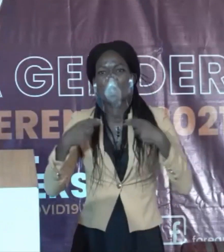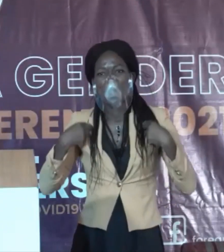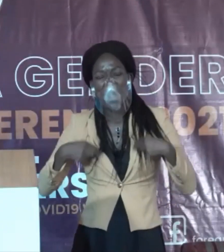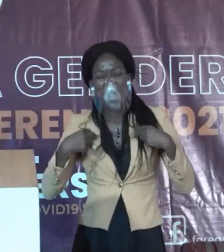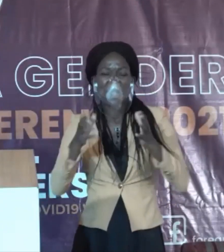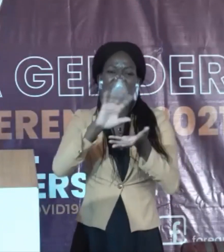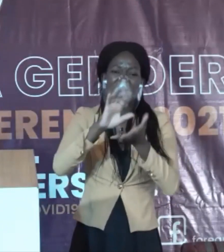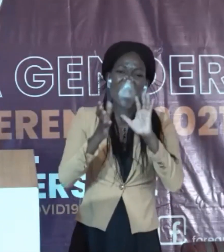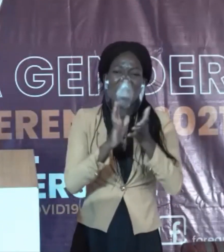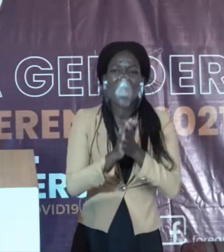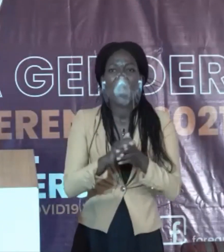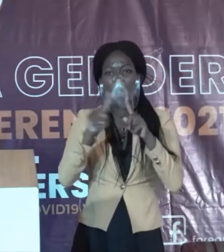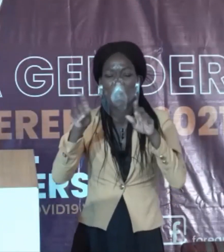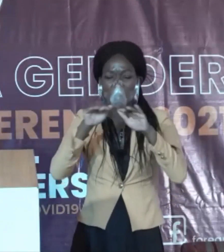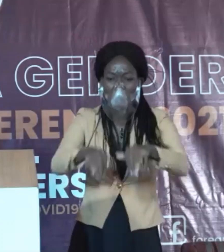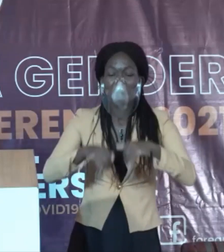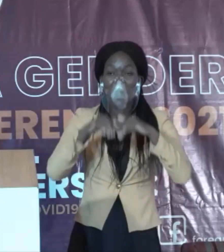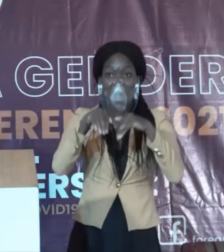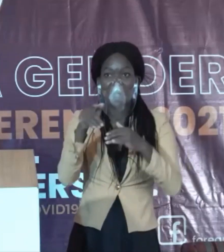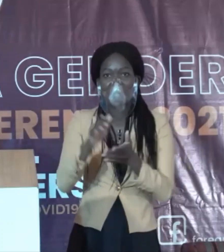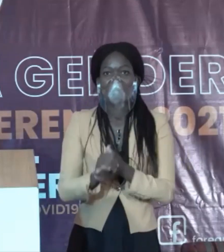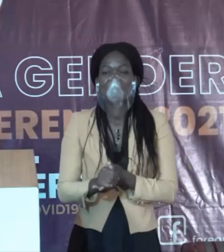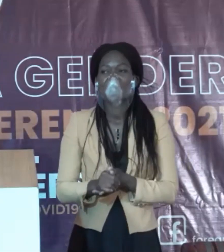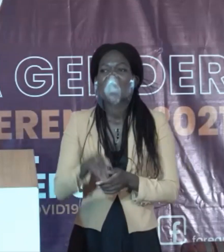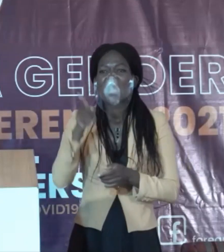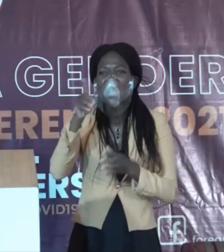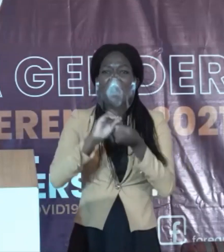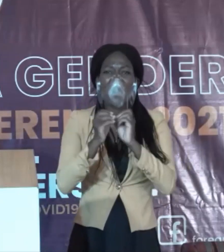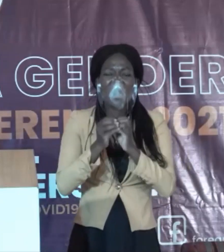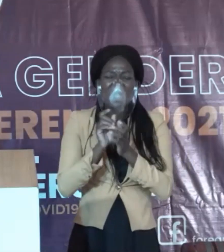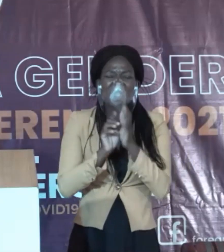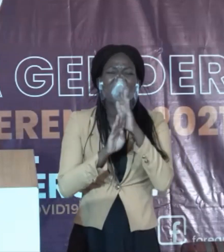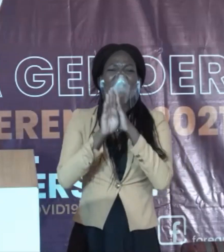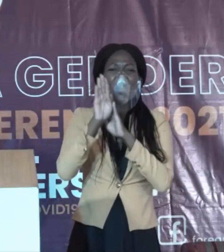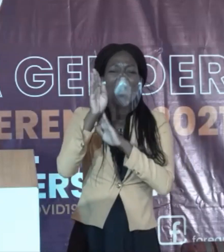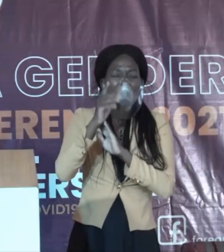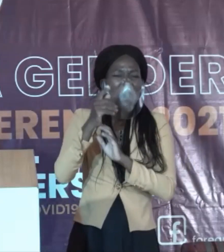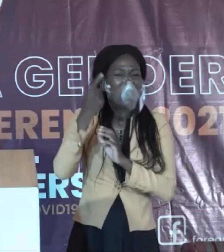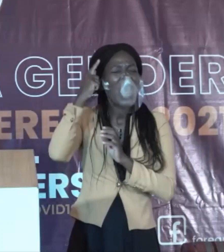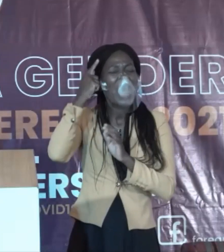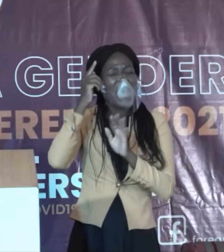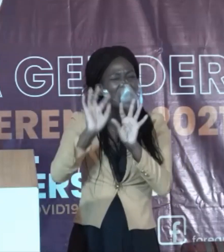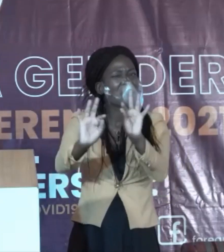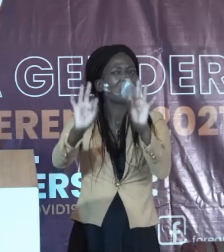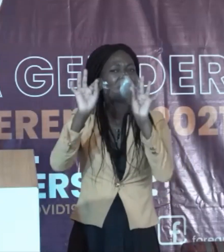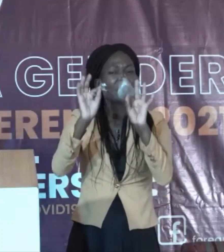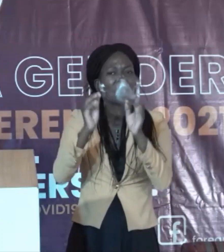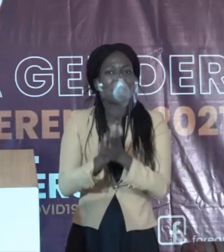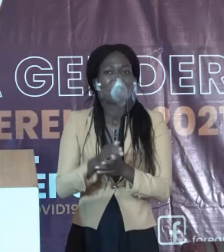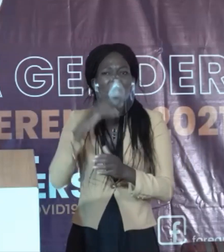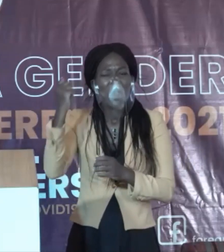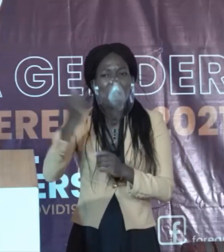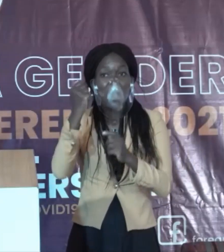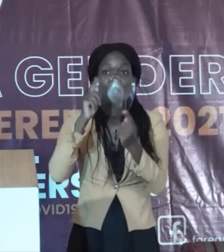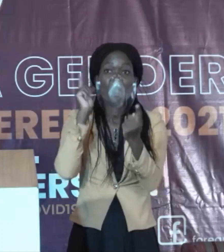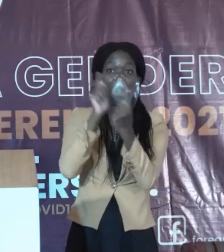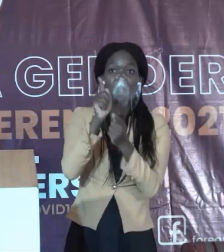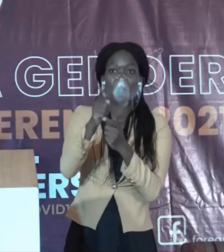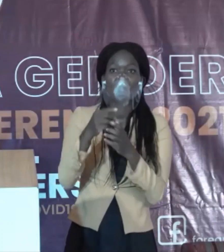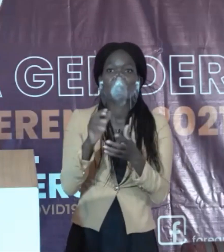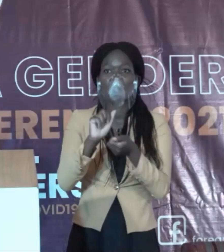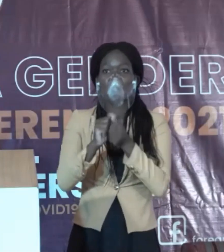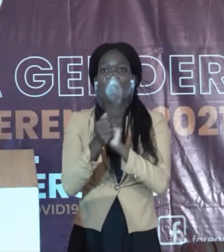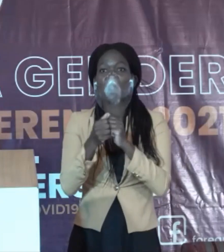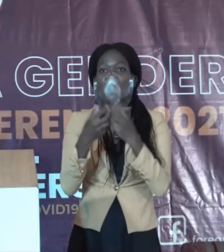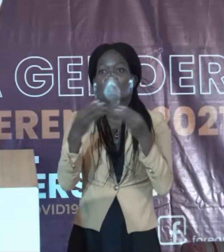mining sector, she has developed a clear, logical mind with a practical approach to problem